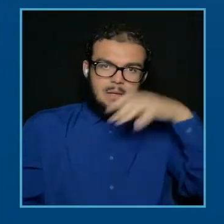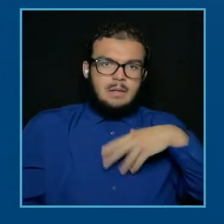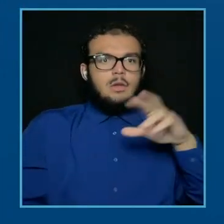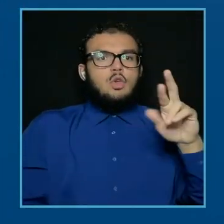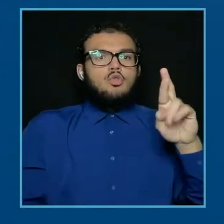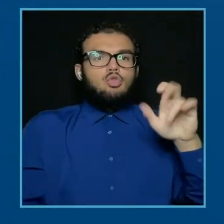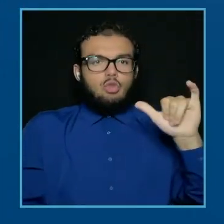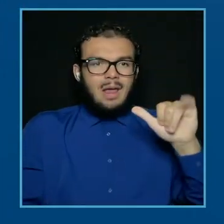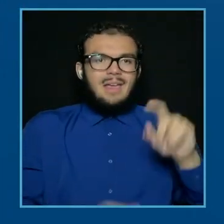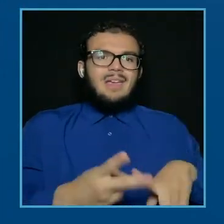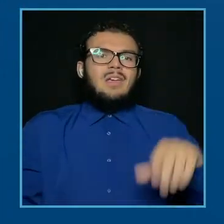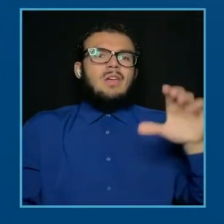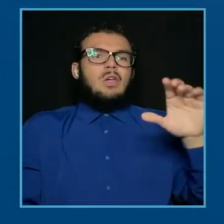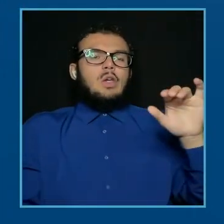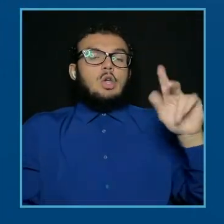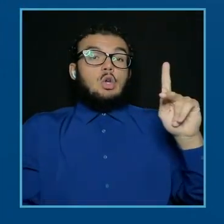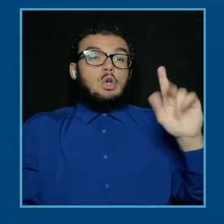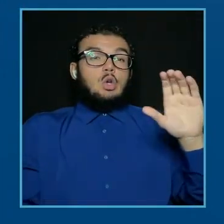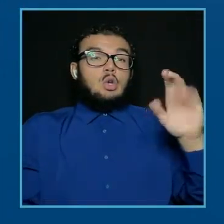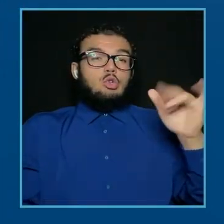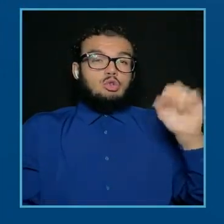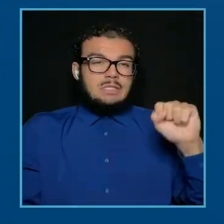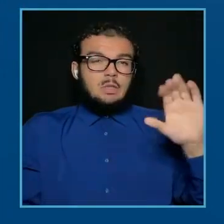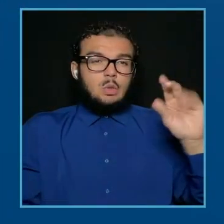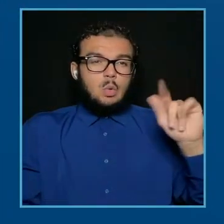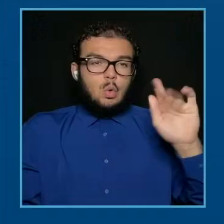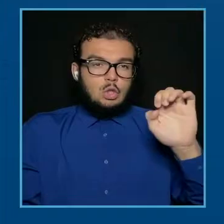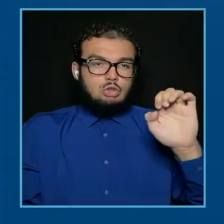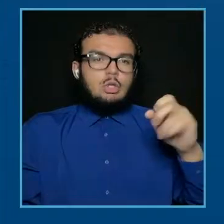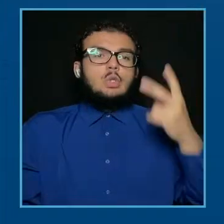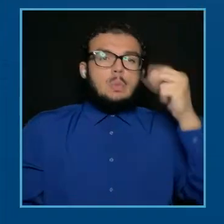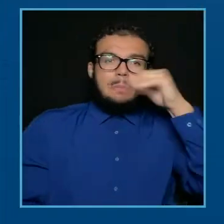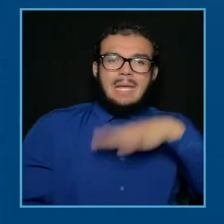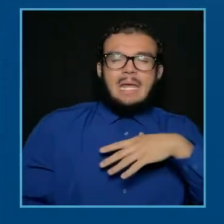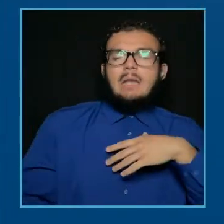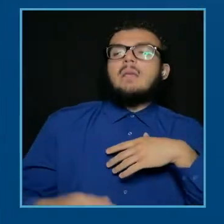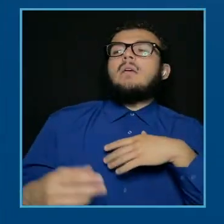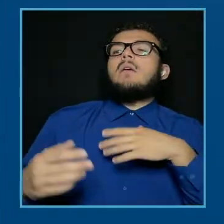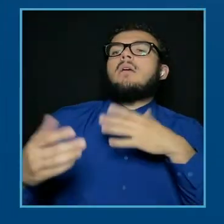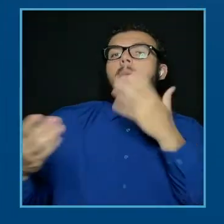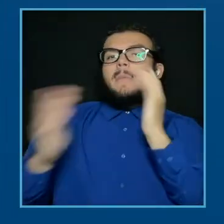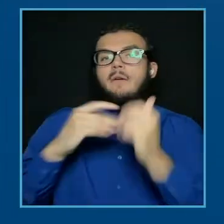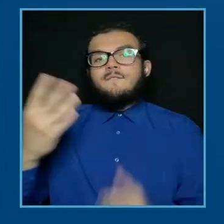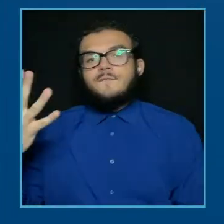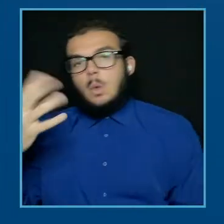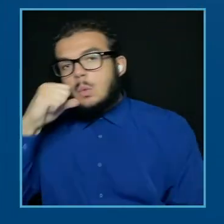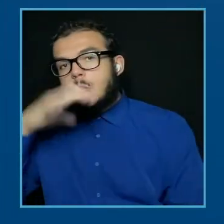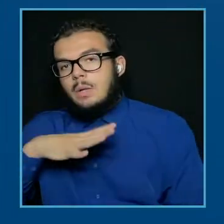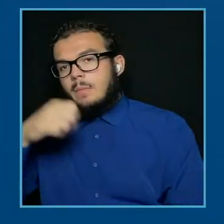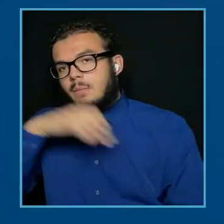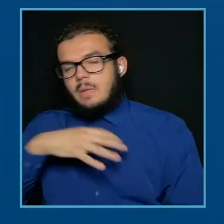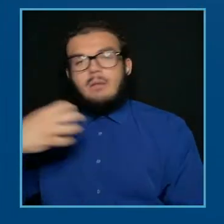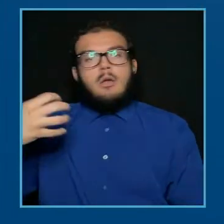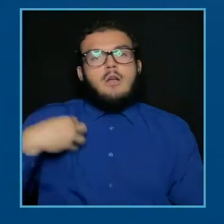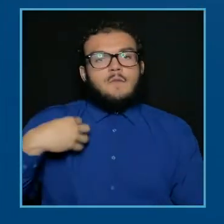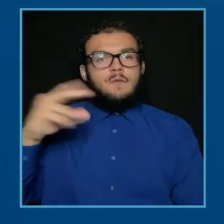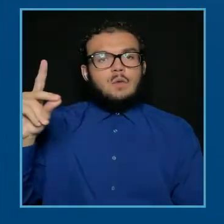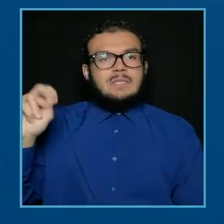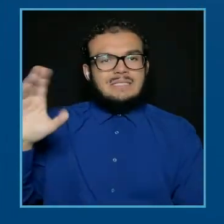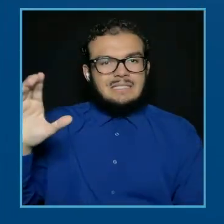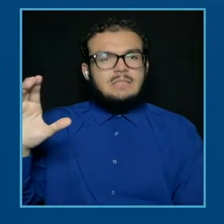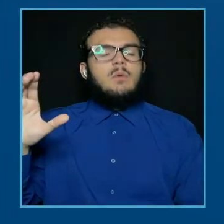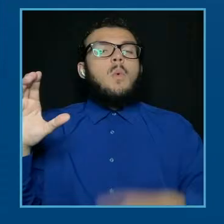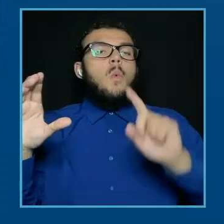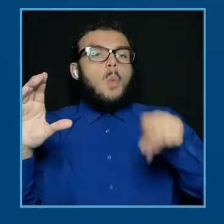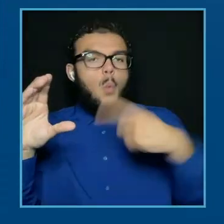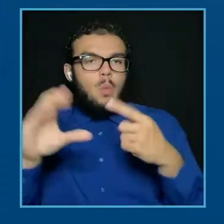Chris Corge, only 2 men versus 4 women as officers of the DNC. We would only be able to